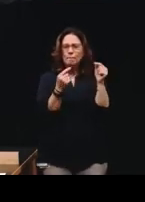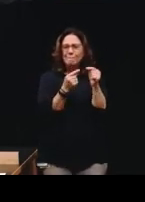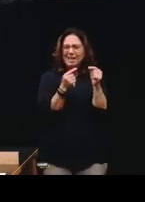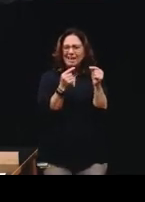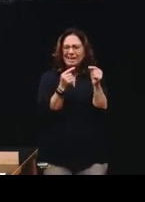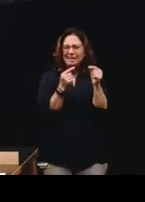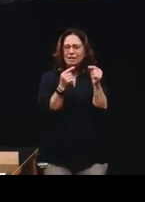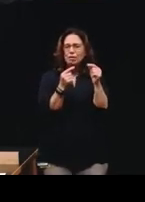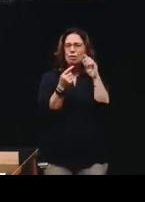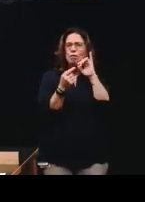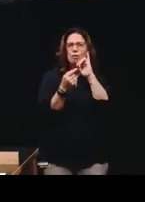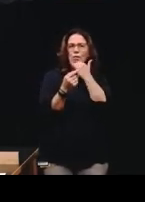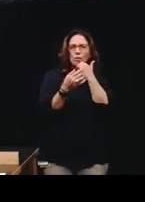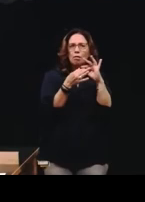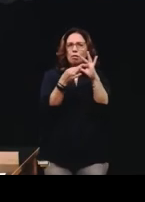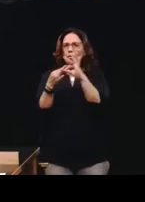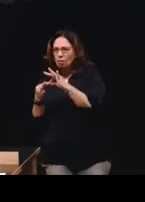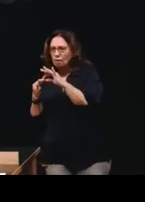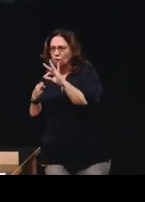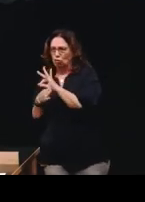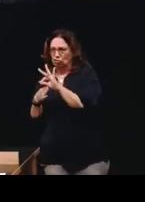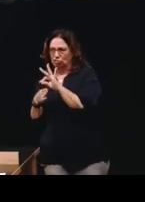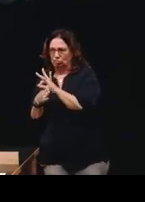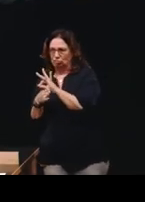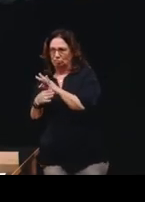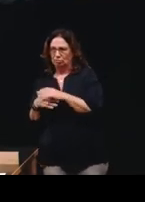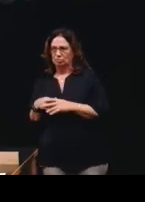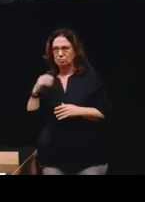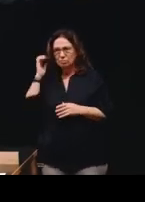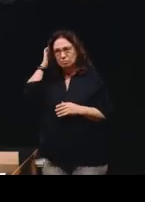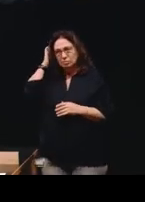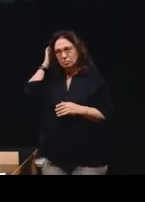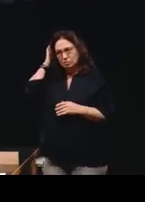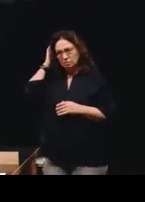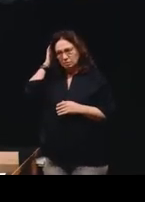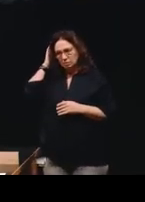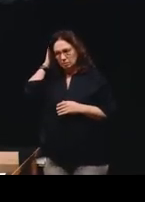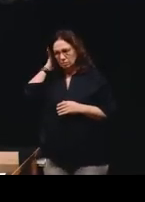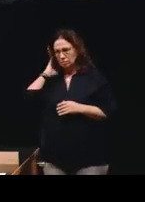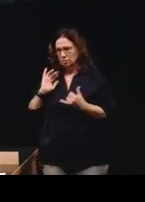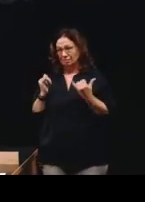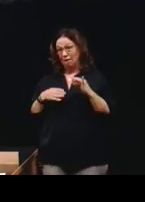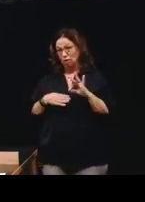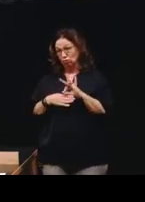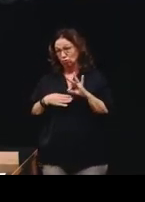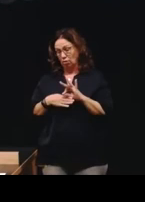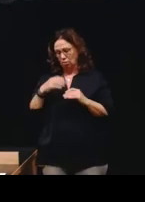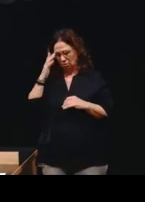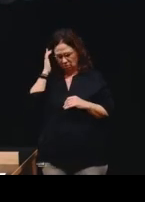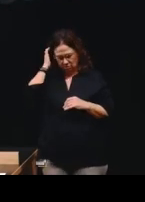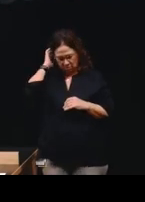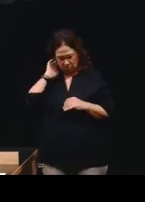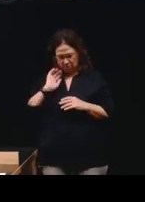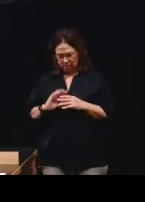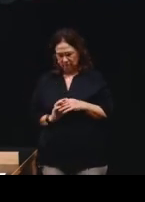having functional limb weakness. Okay, moving on to functional seizures. So all